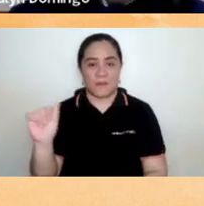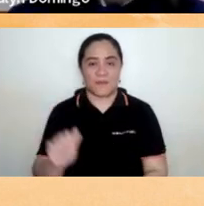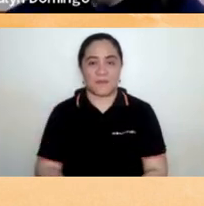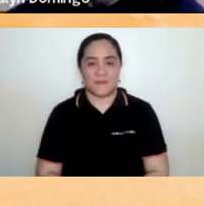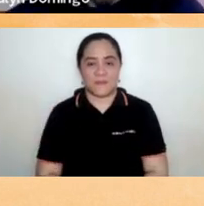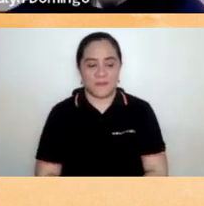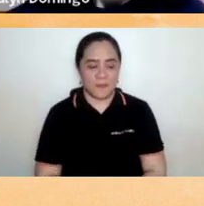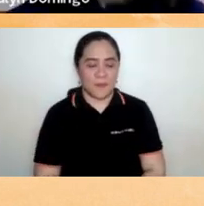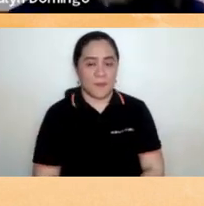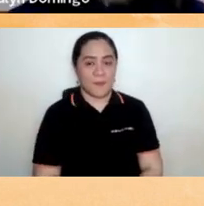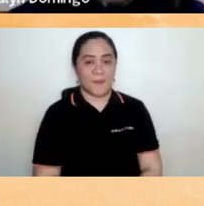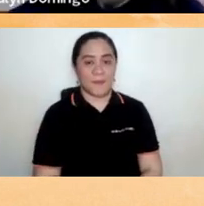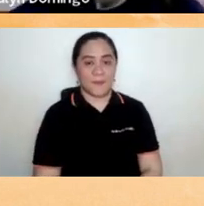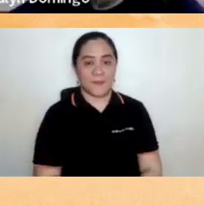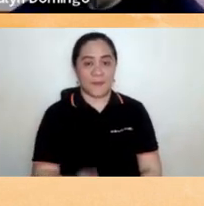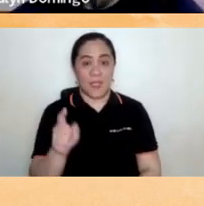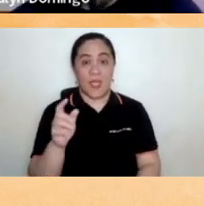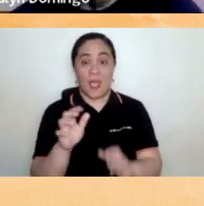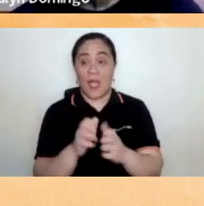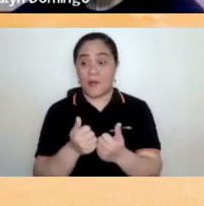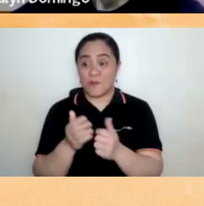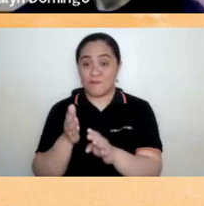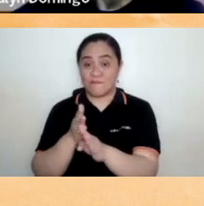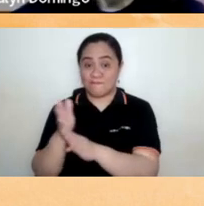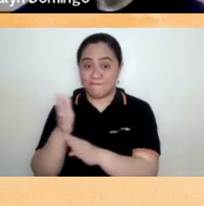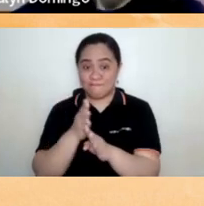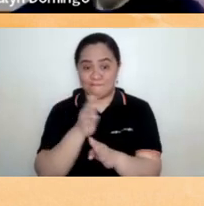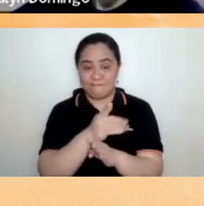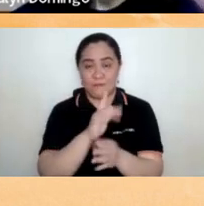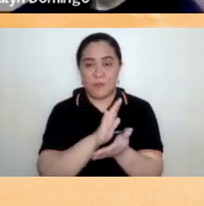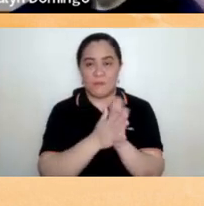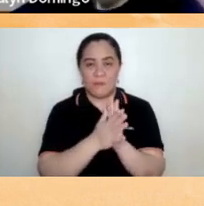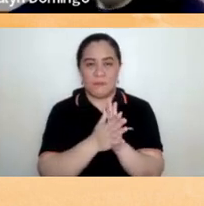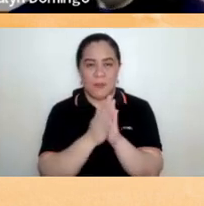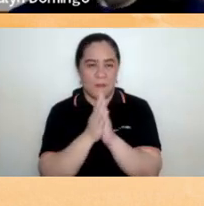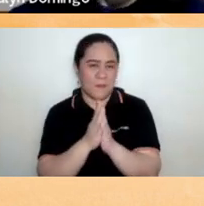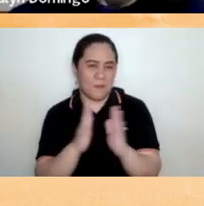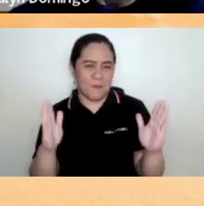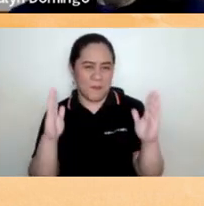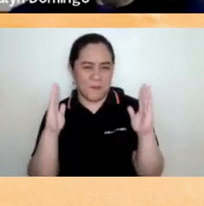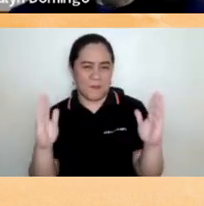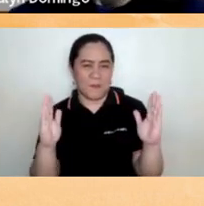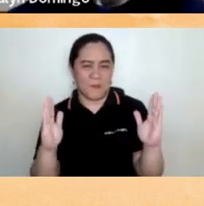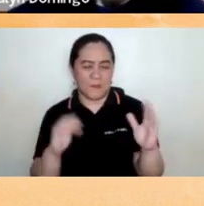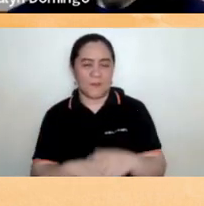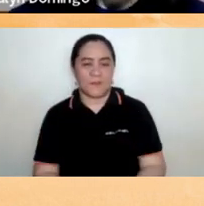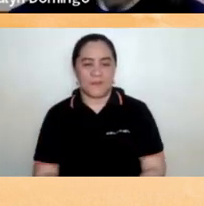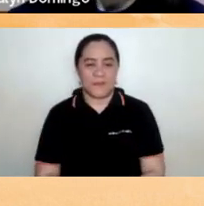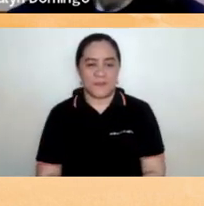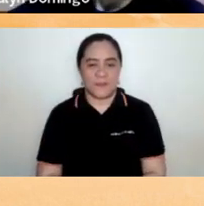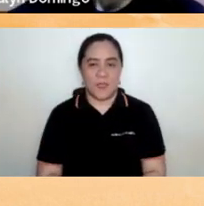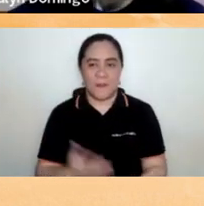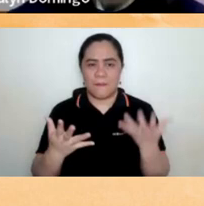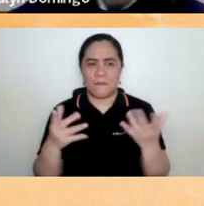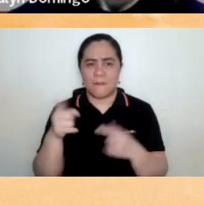And these strategies can have immediate to short-term effects. Now, you might ask, why